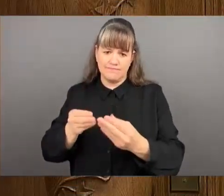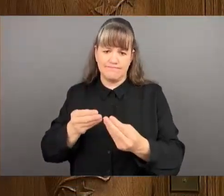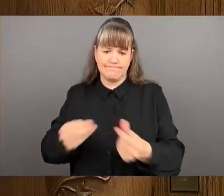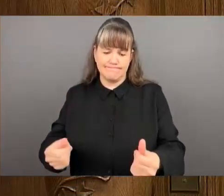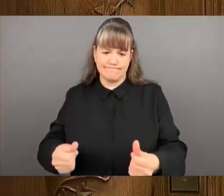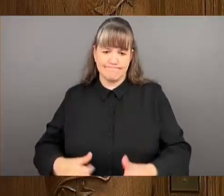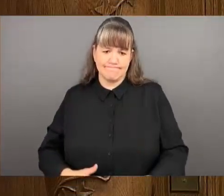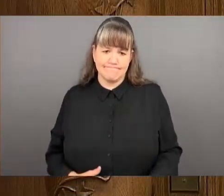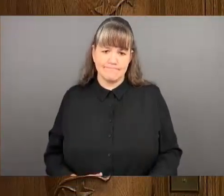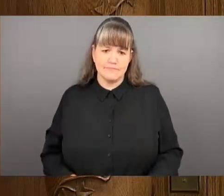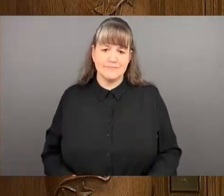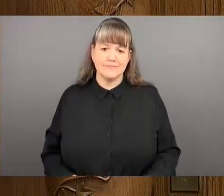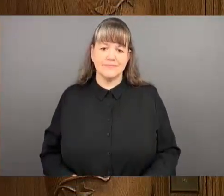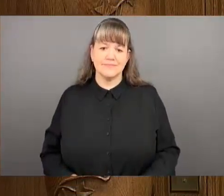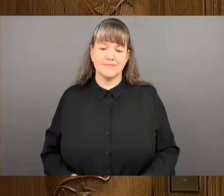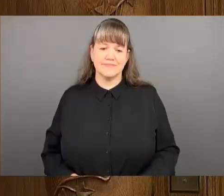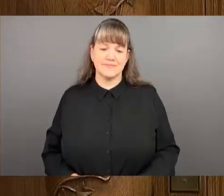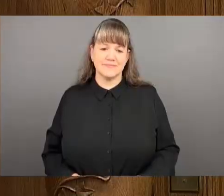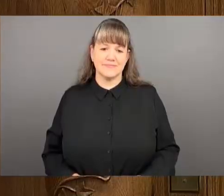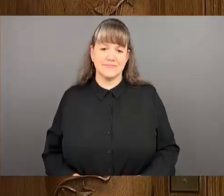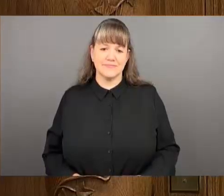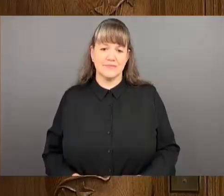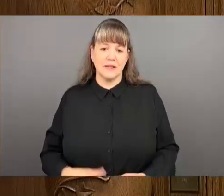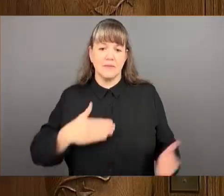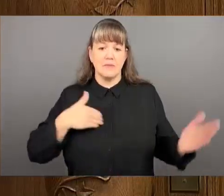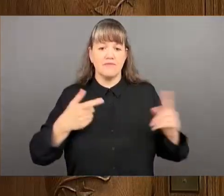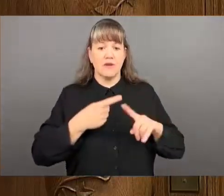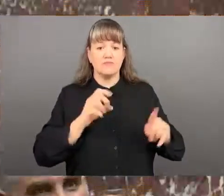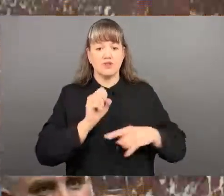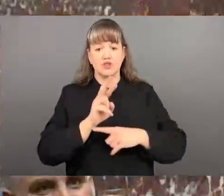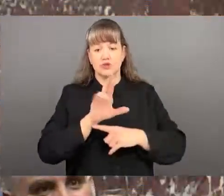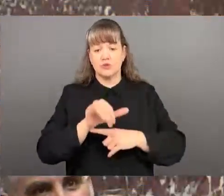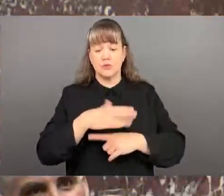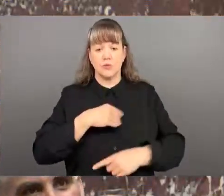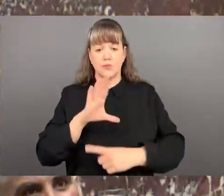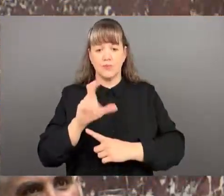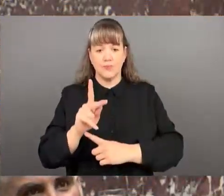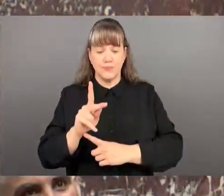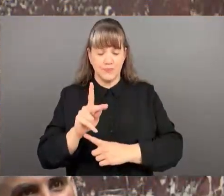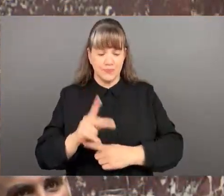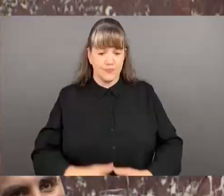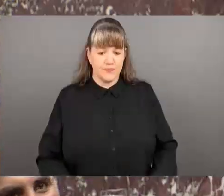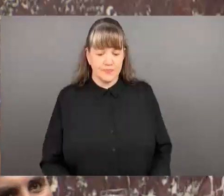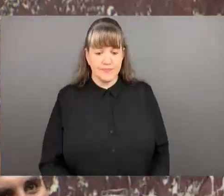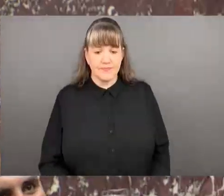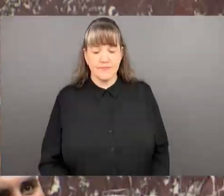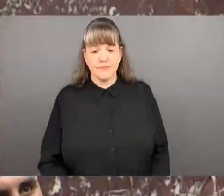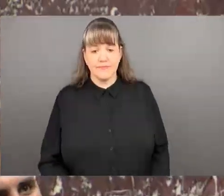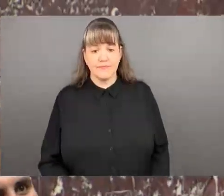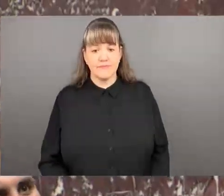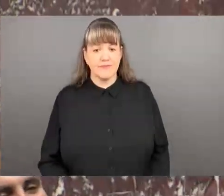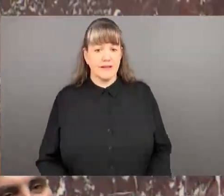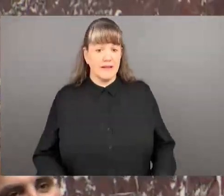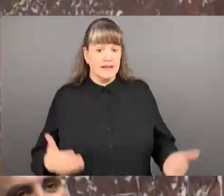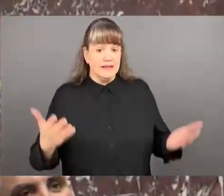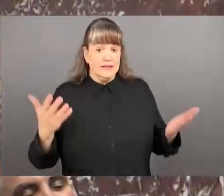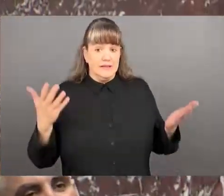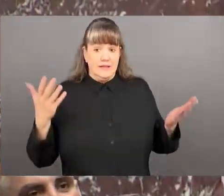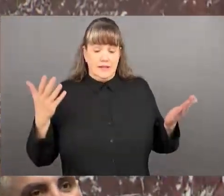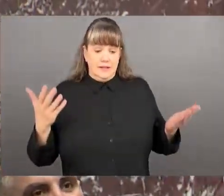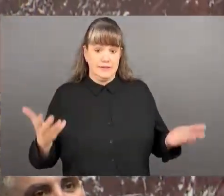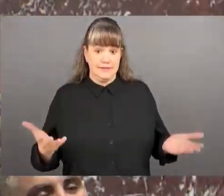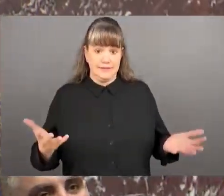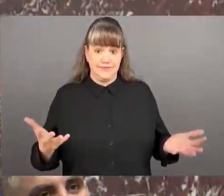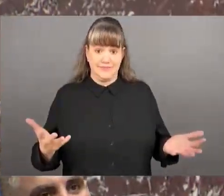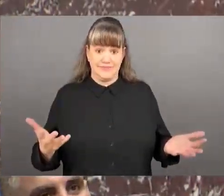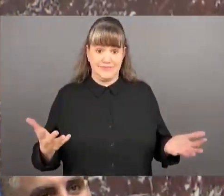Member for Surrey White Rock. Thank you, Mr. Speaker. You know what? The only thing worse than having to take direction from a